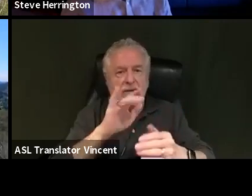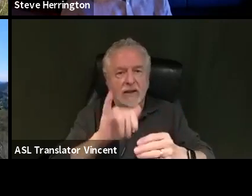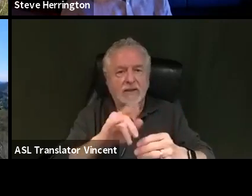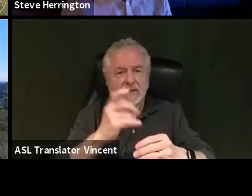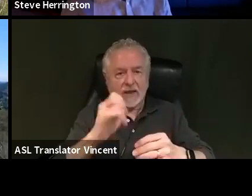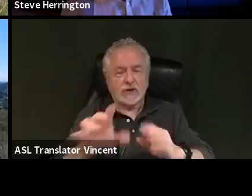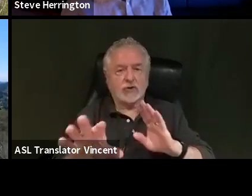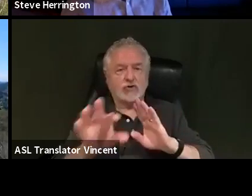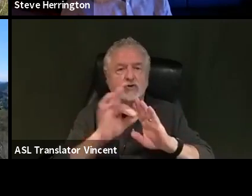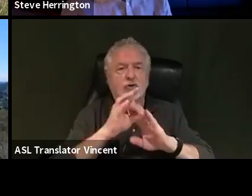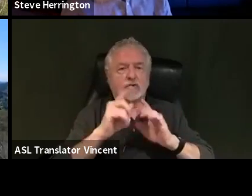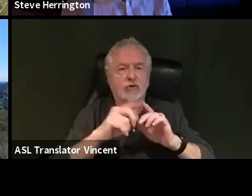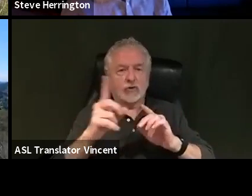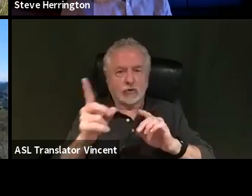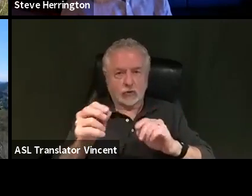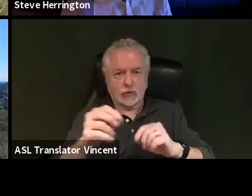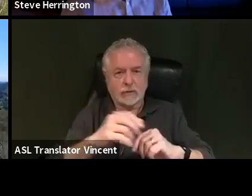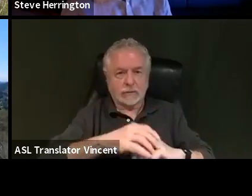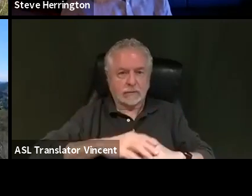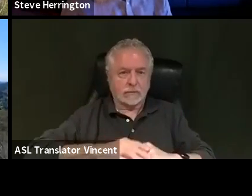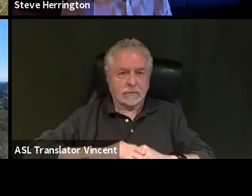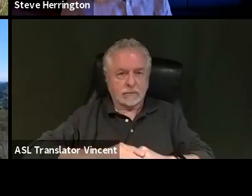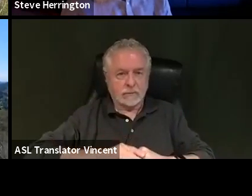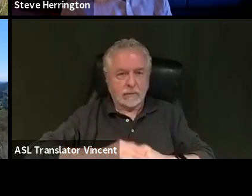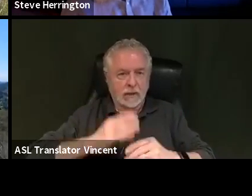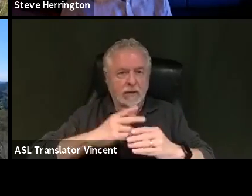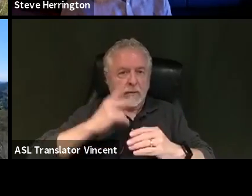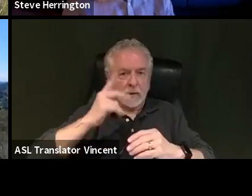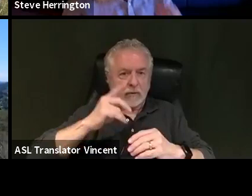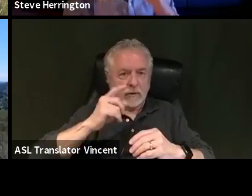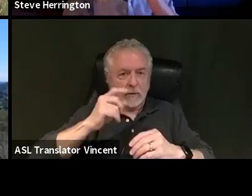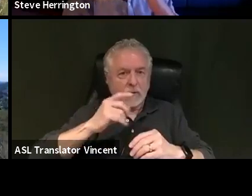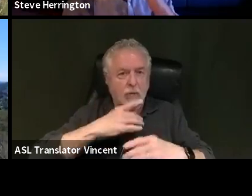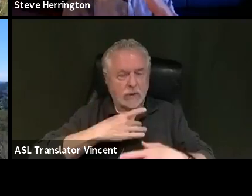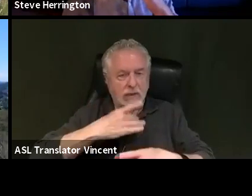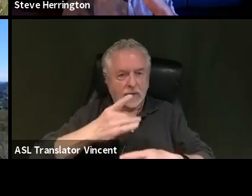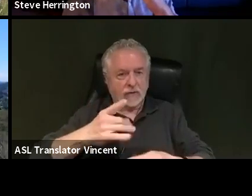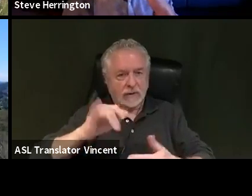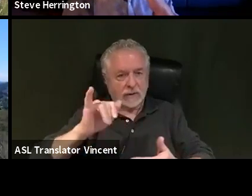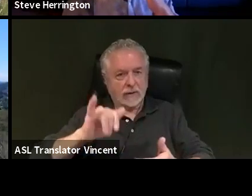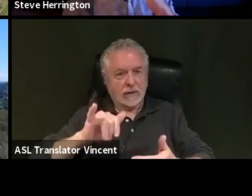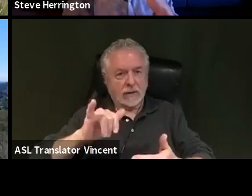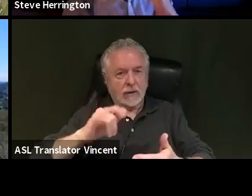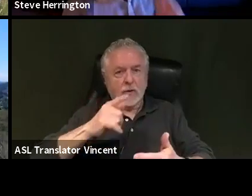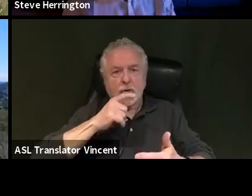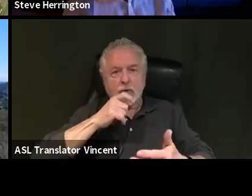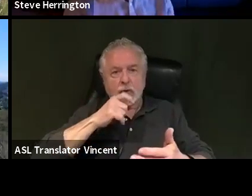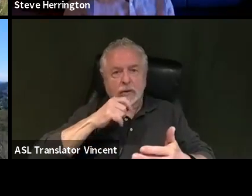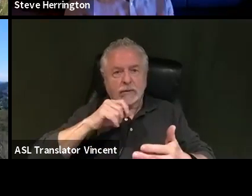they chose to do. Some of the parents, interestingly enough, who